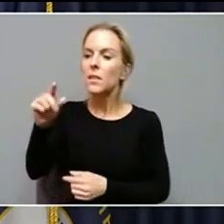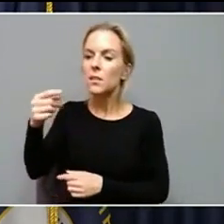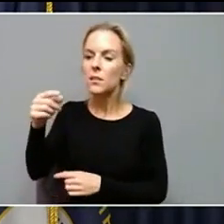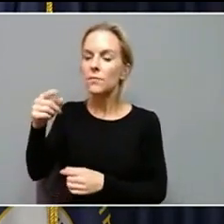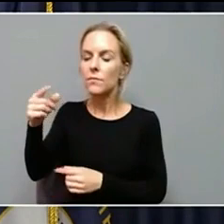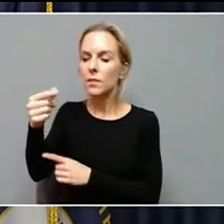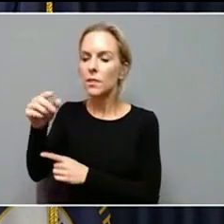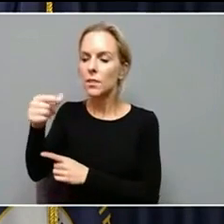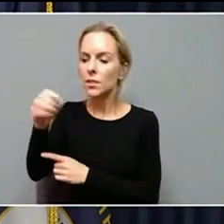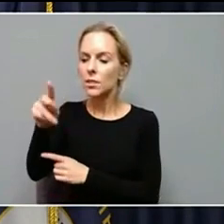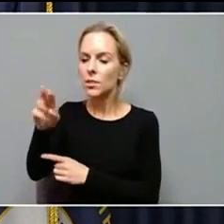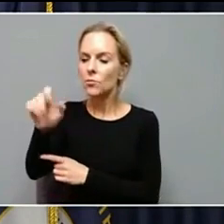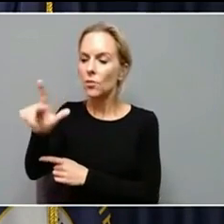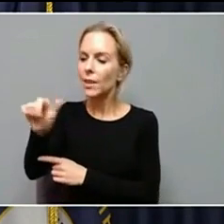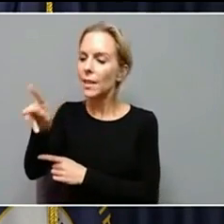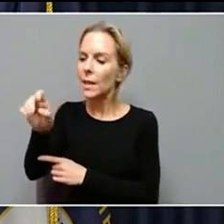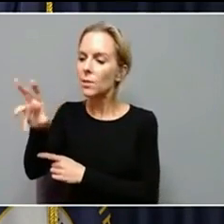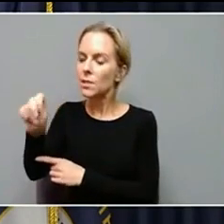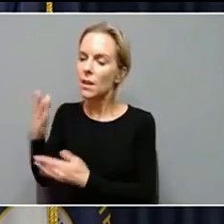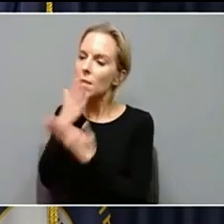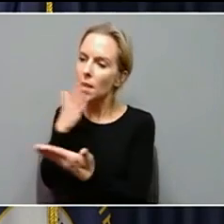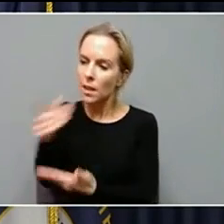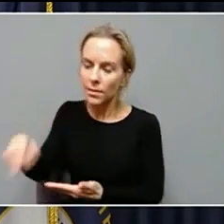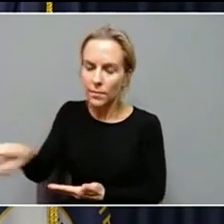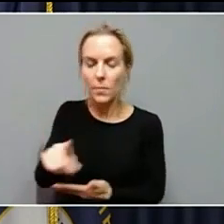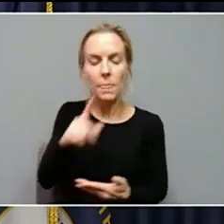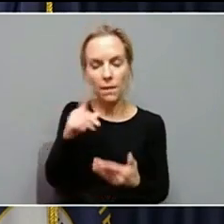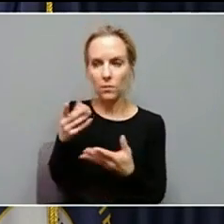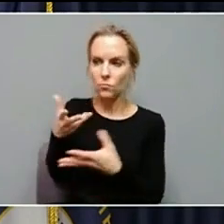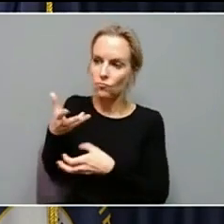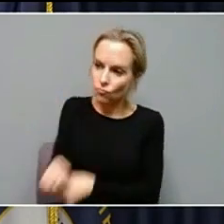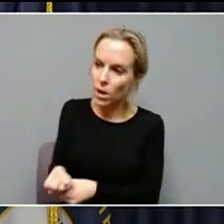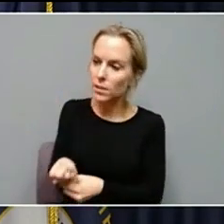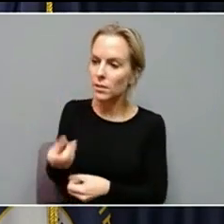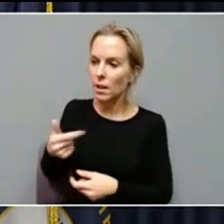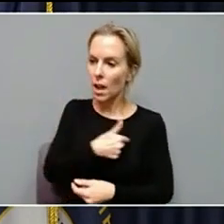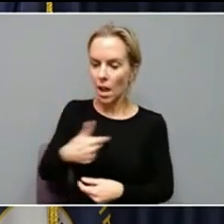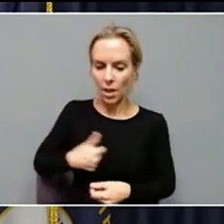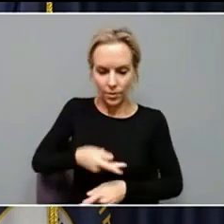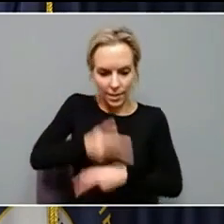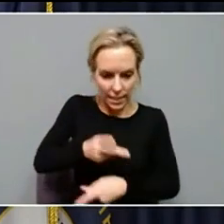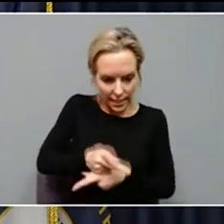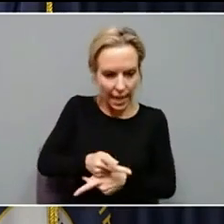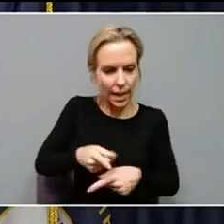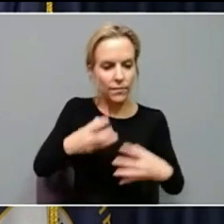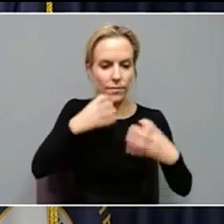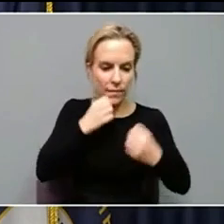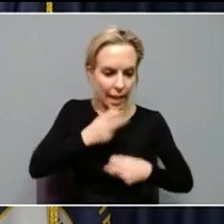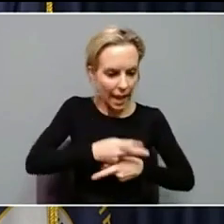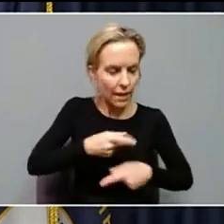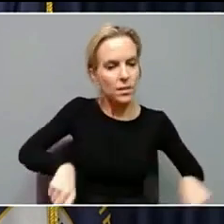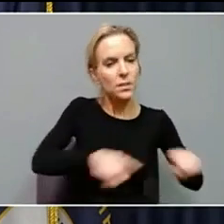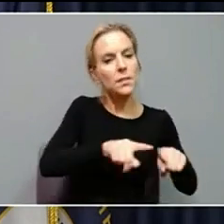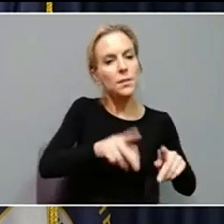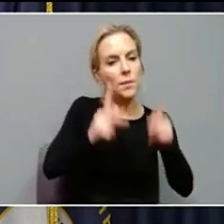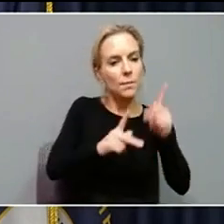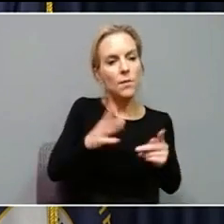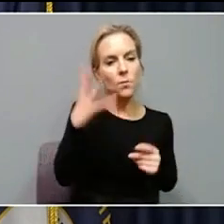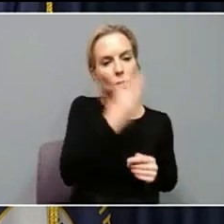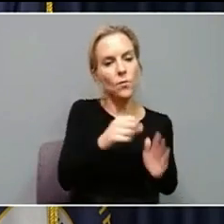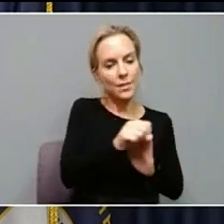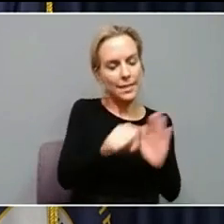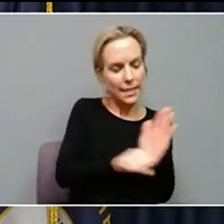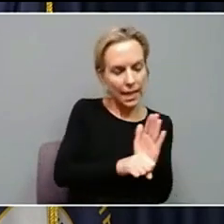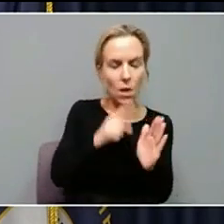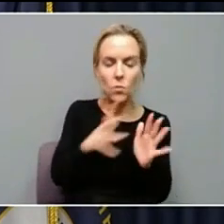team members, in the care of the citizens of this beautiful state. I also want to